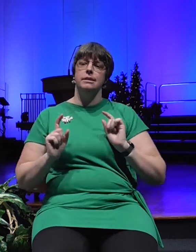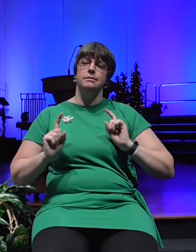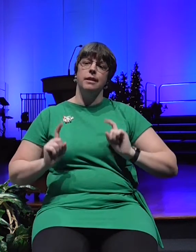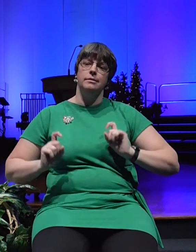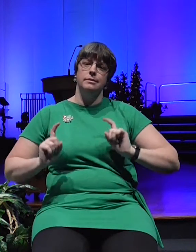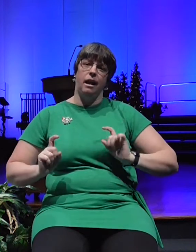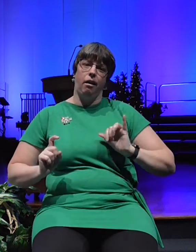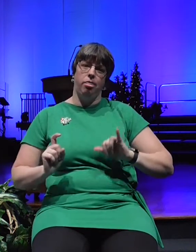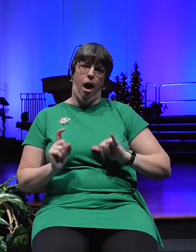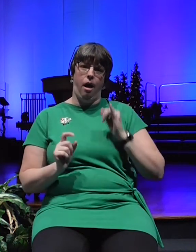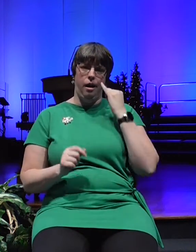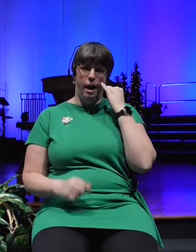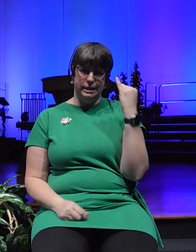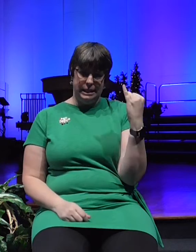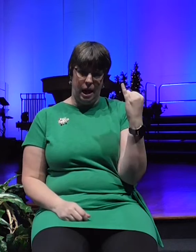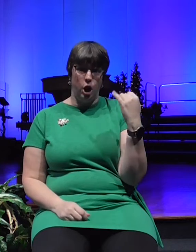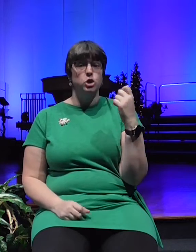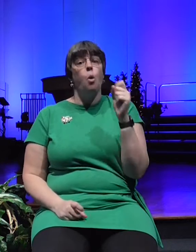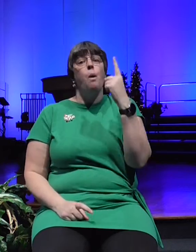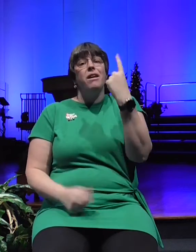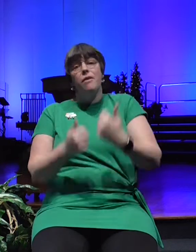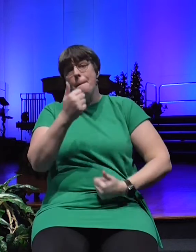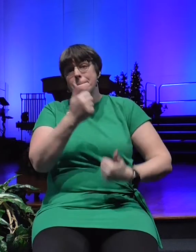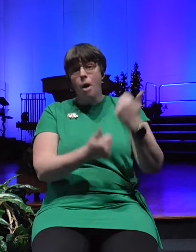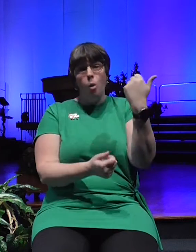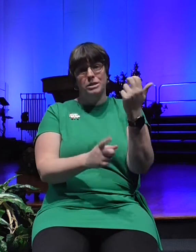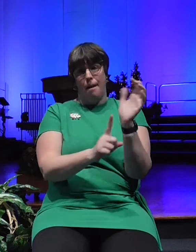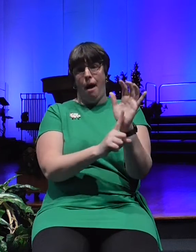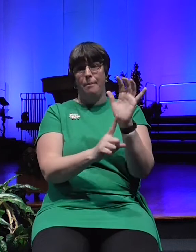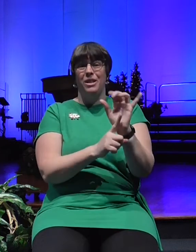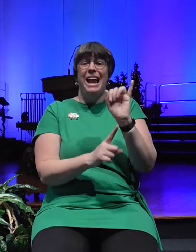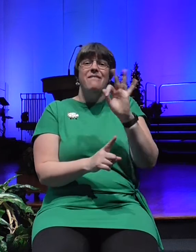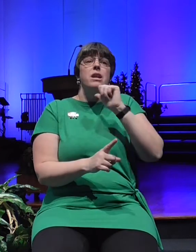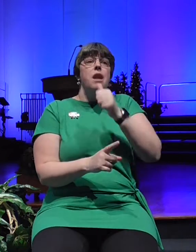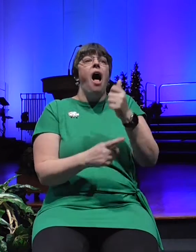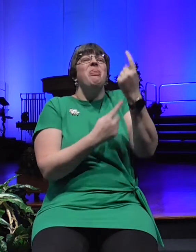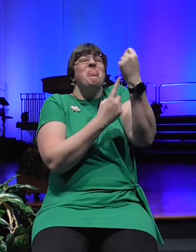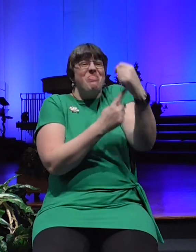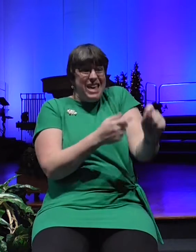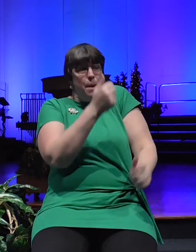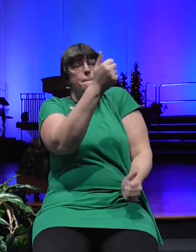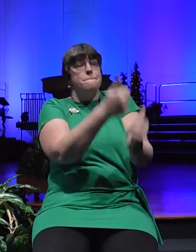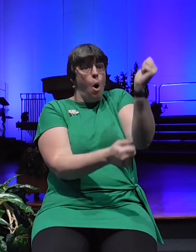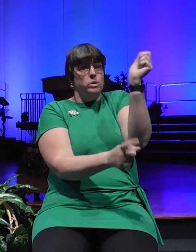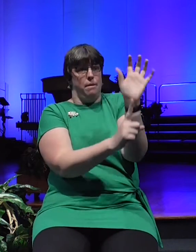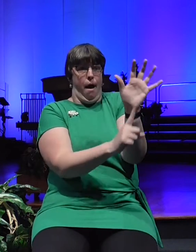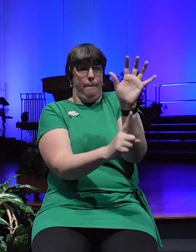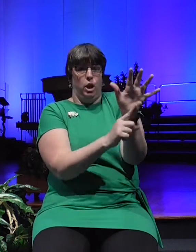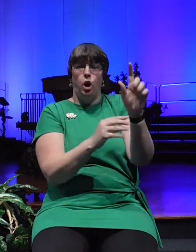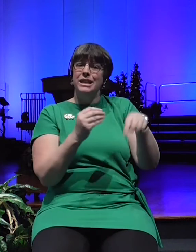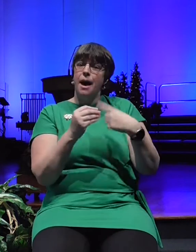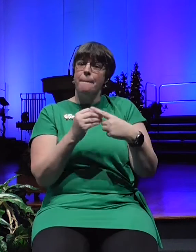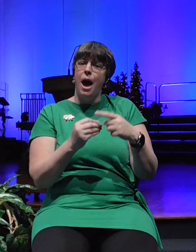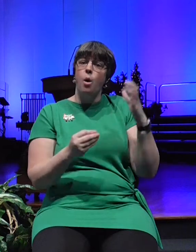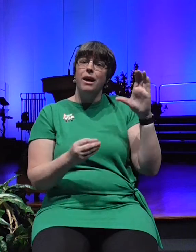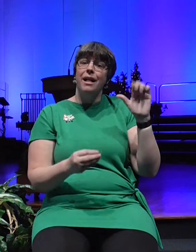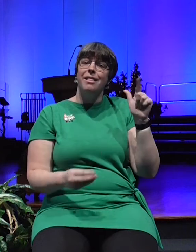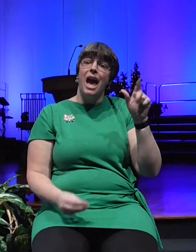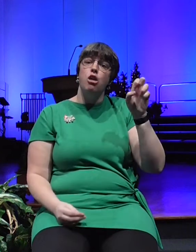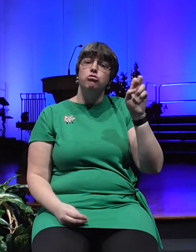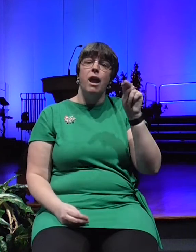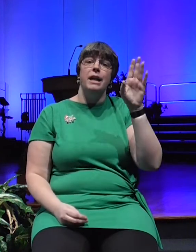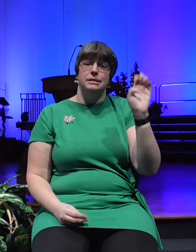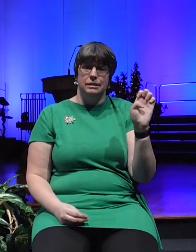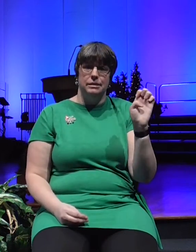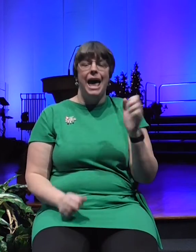notion. And in fact, one of the most popular lines, if not the most popular line from the show, is all about Clarence Oddbody.